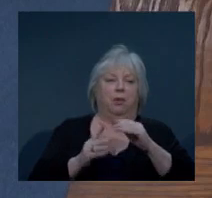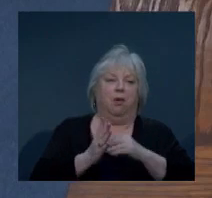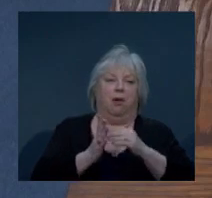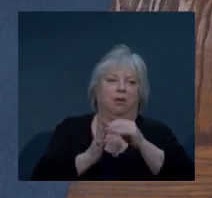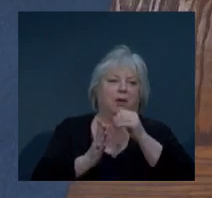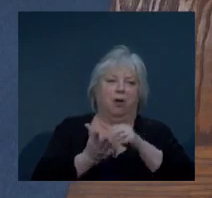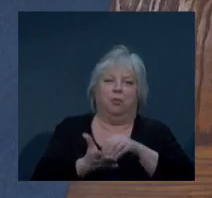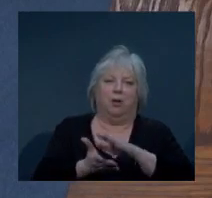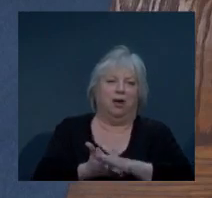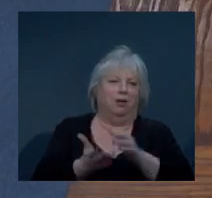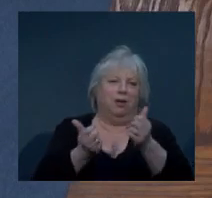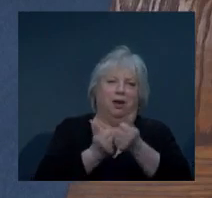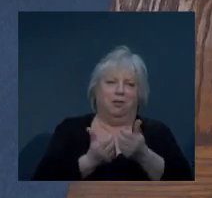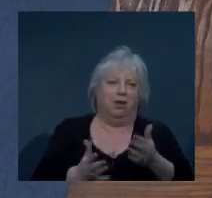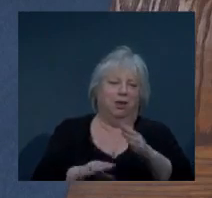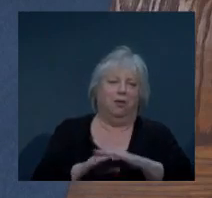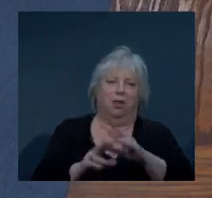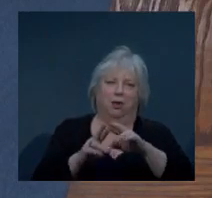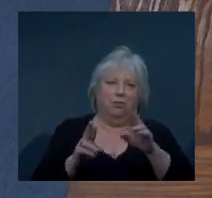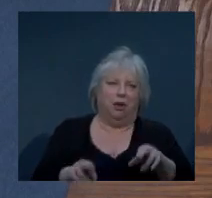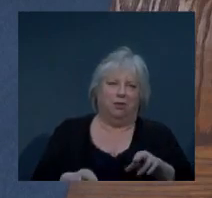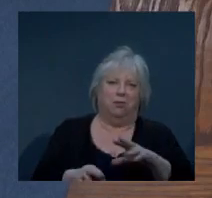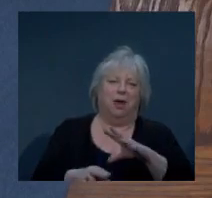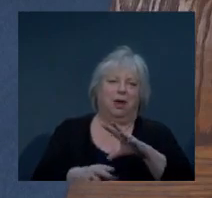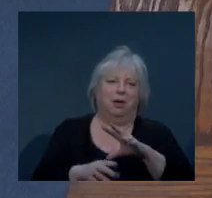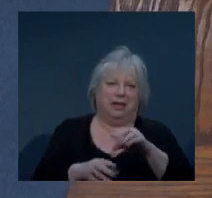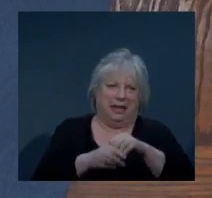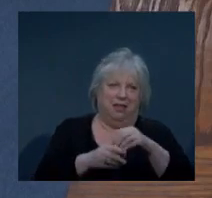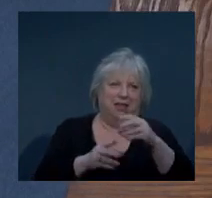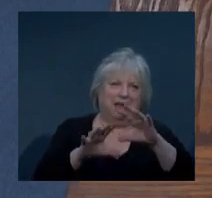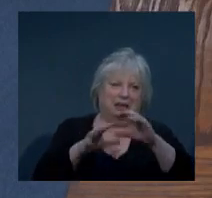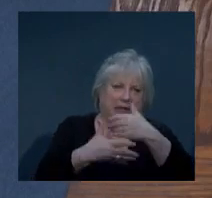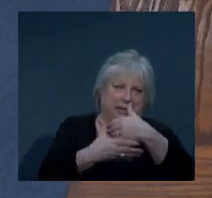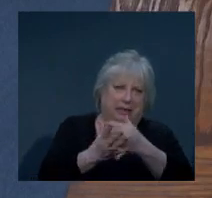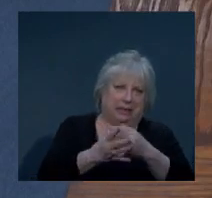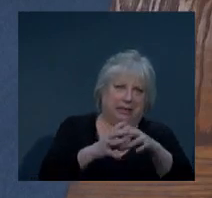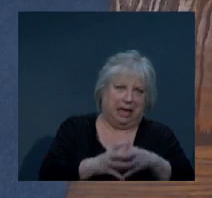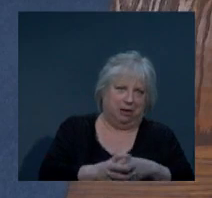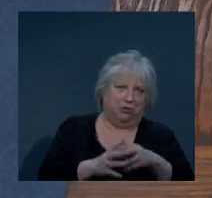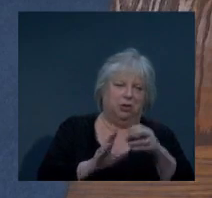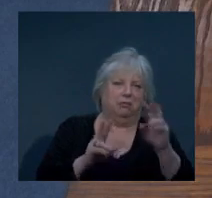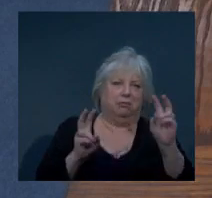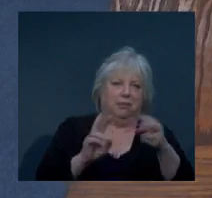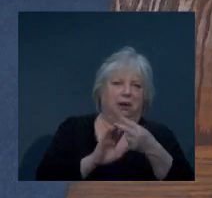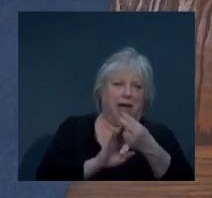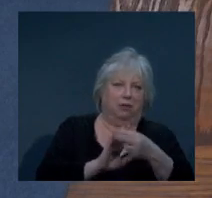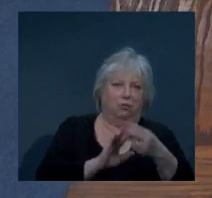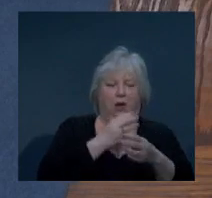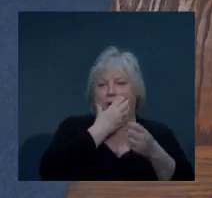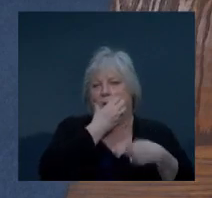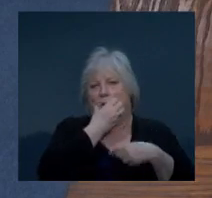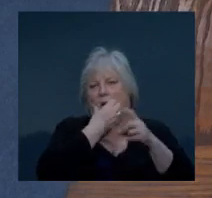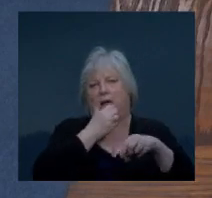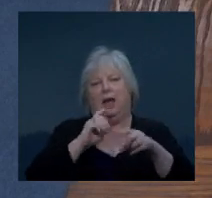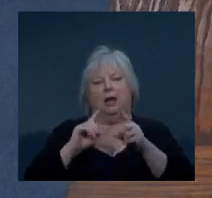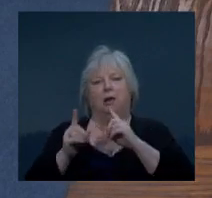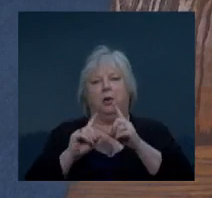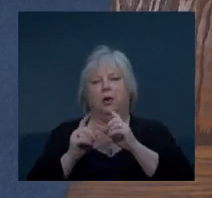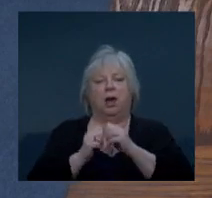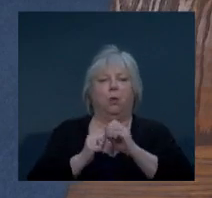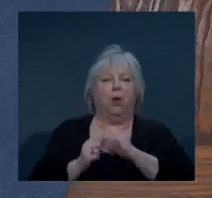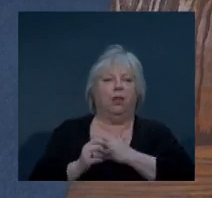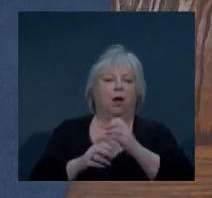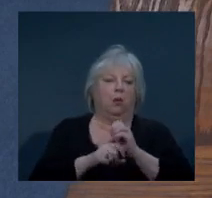of putting everything on their resumes and their histories. So we can't start these communications with